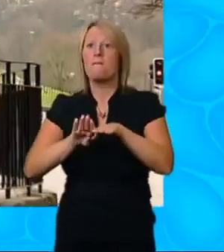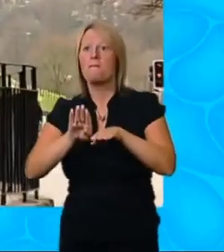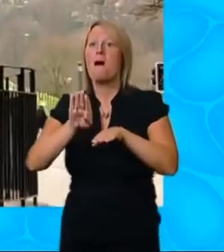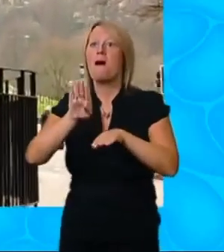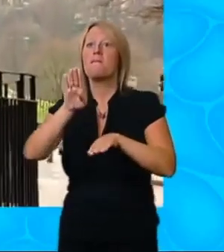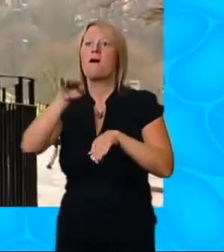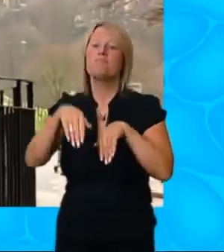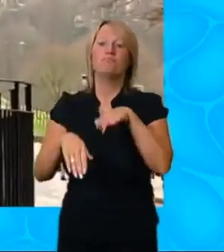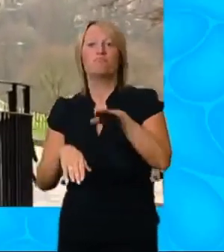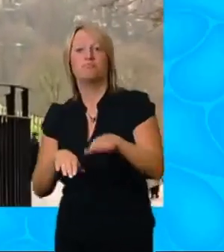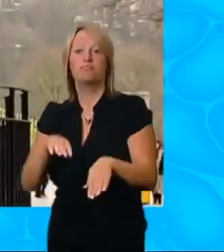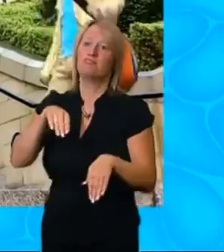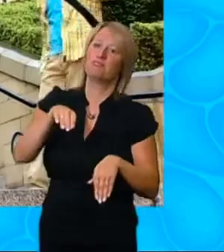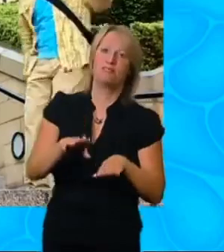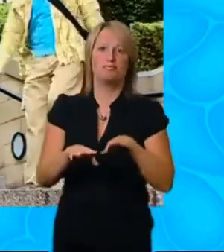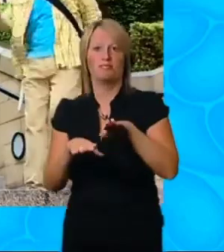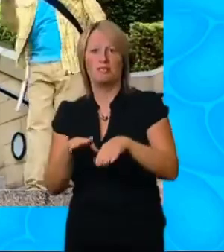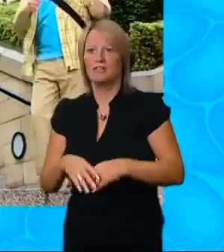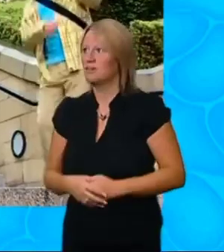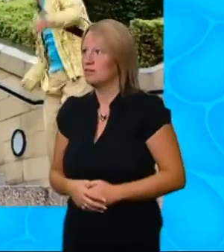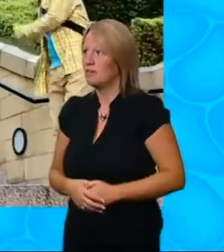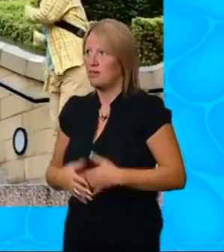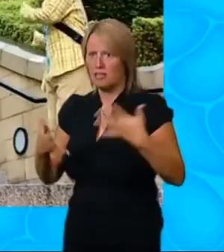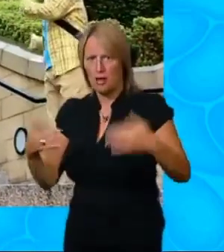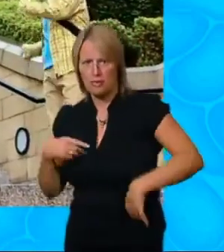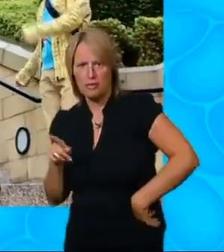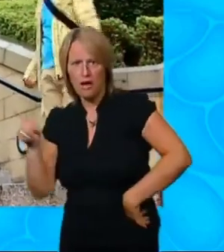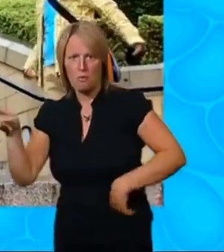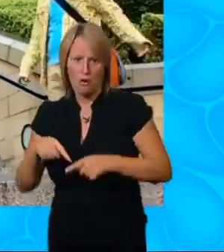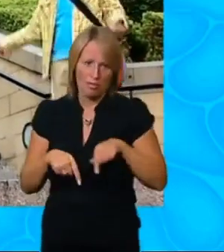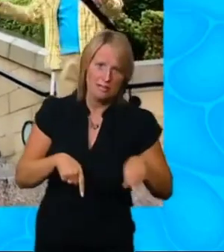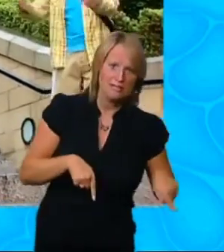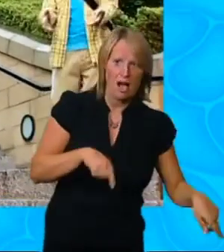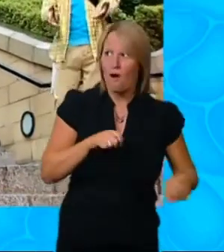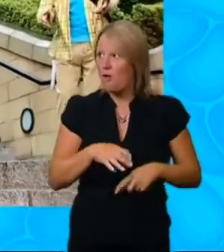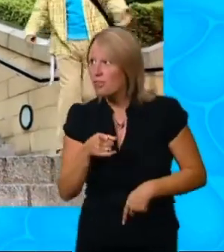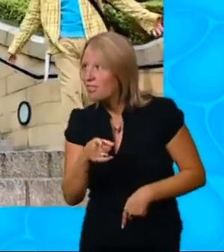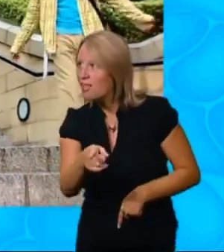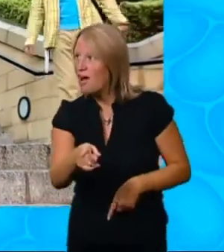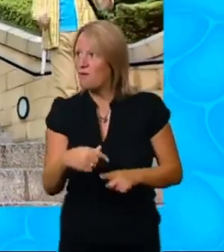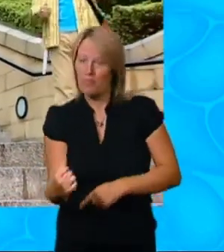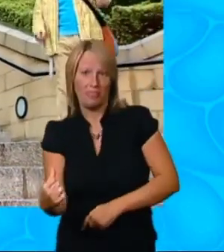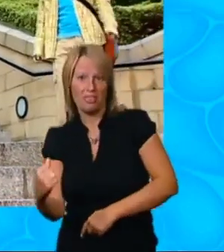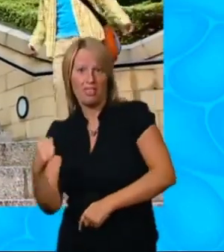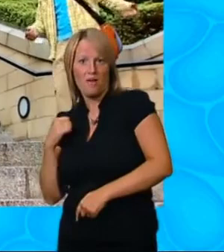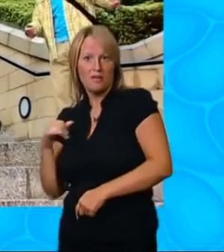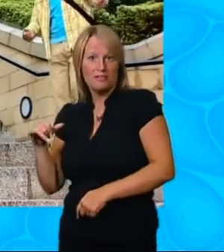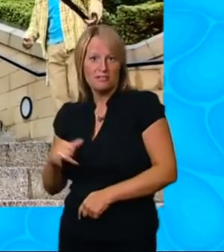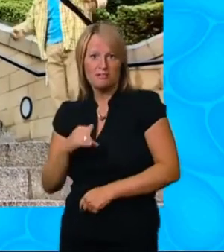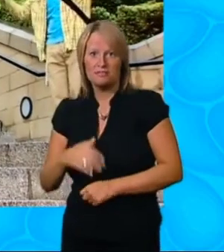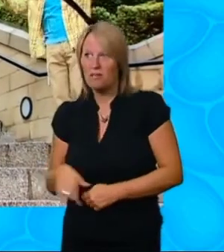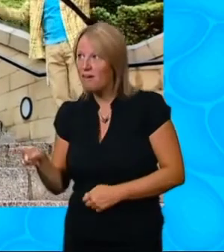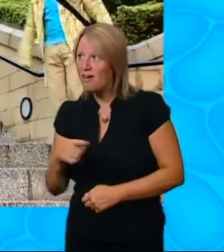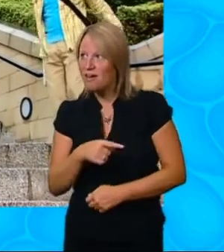way and that away. Hey! Do I go up now? Or do I go down? Which way's